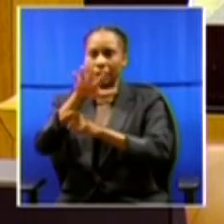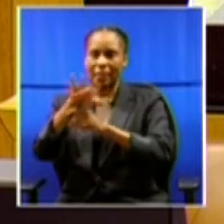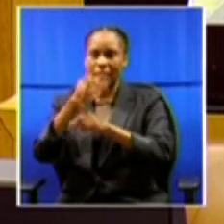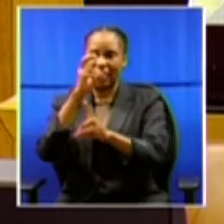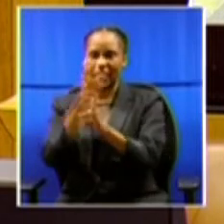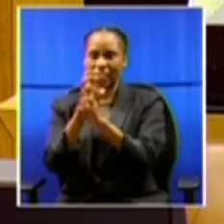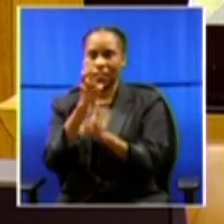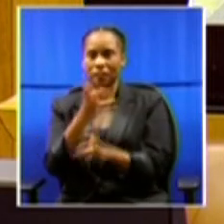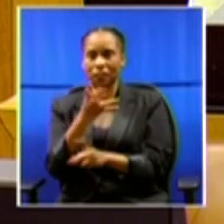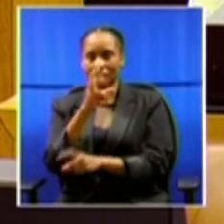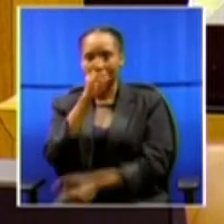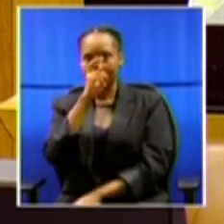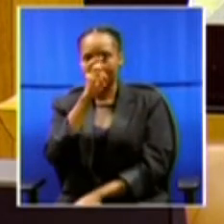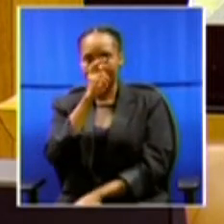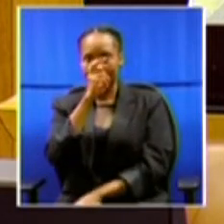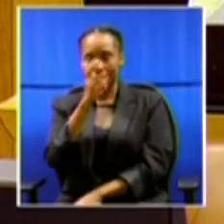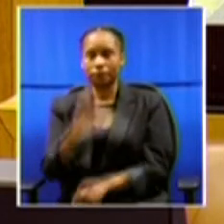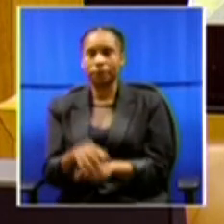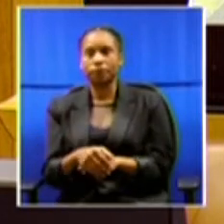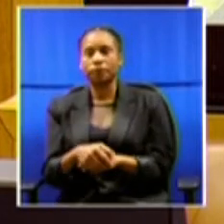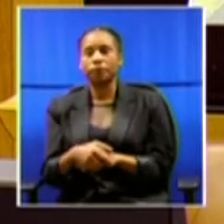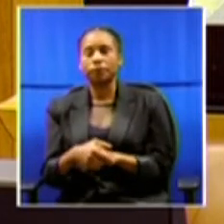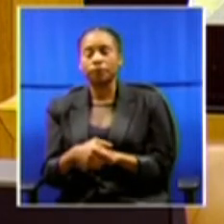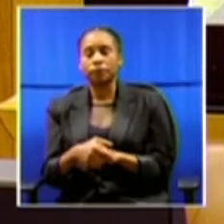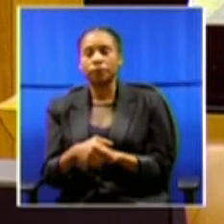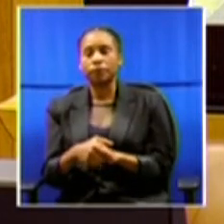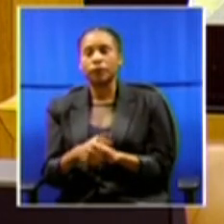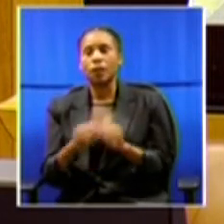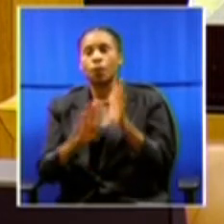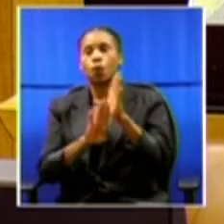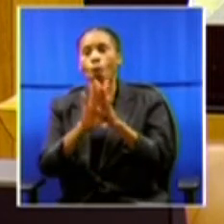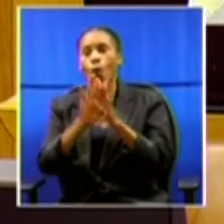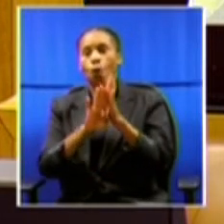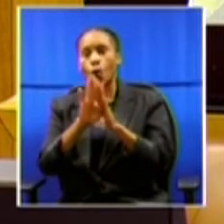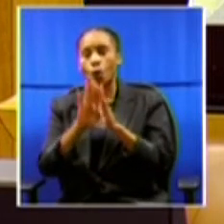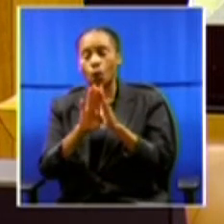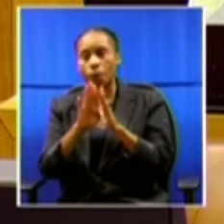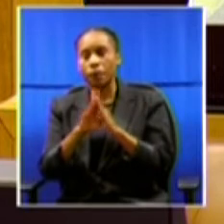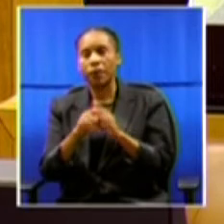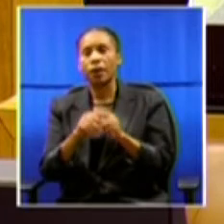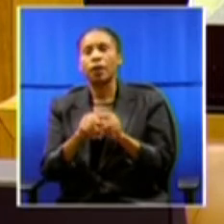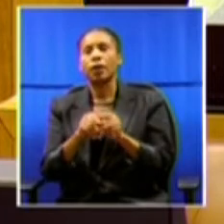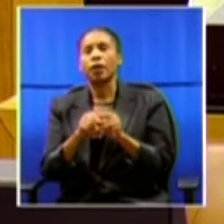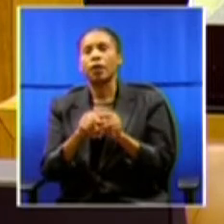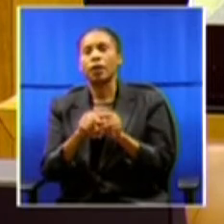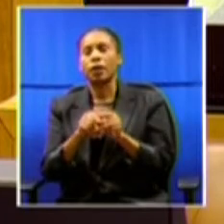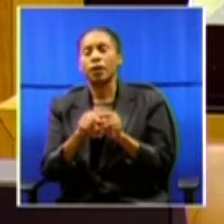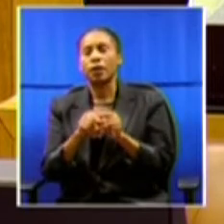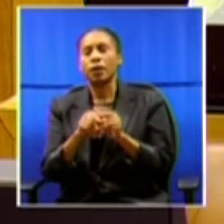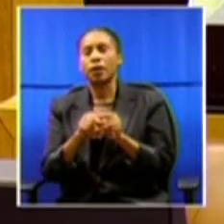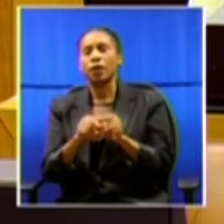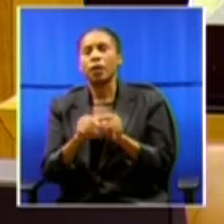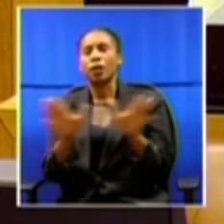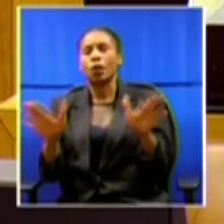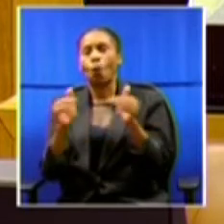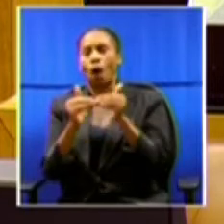The gang combating strategy seeks to enhance the promotion of gang-free environment and equal opportunities for all inmates in a